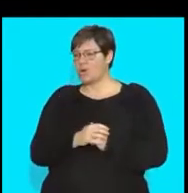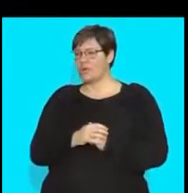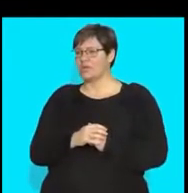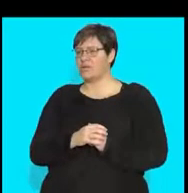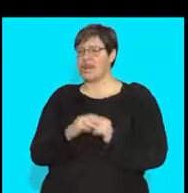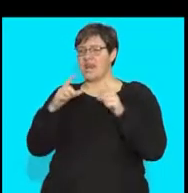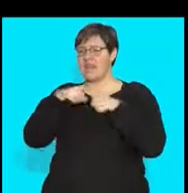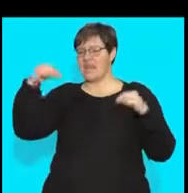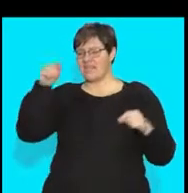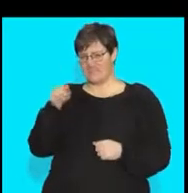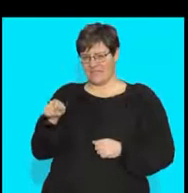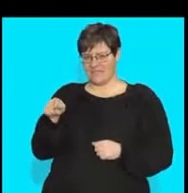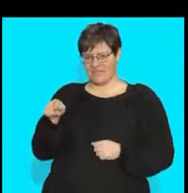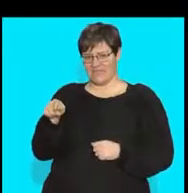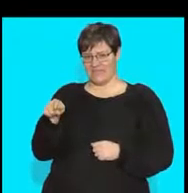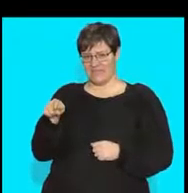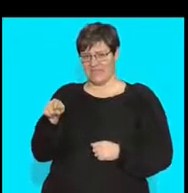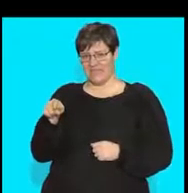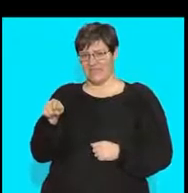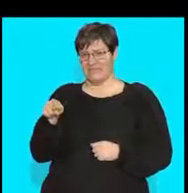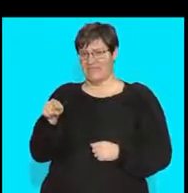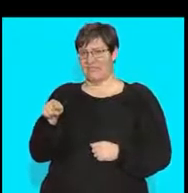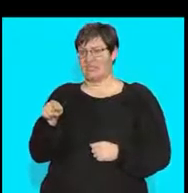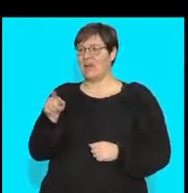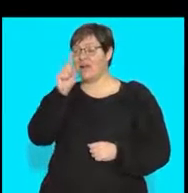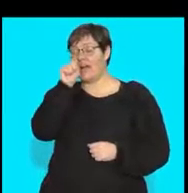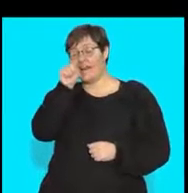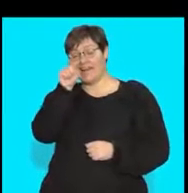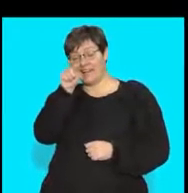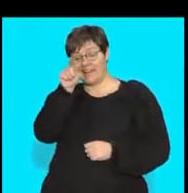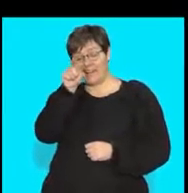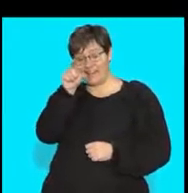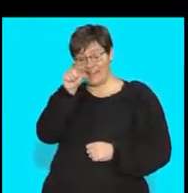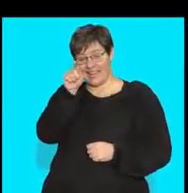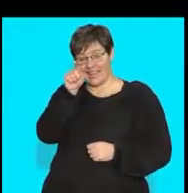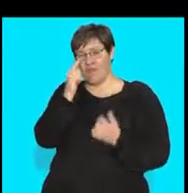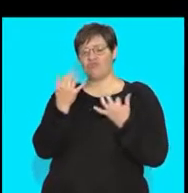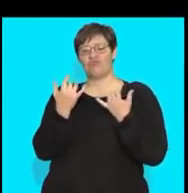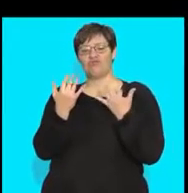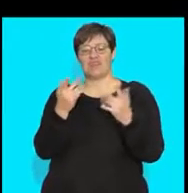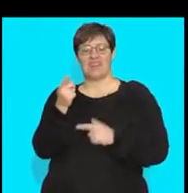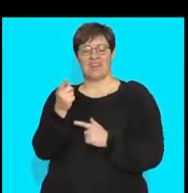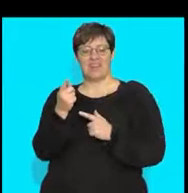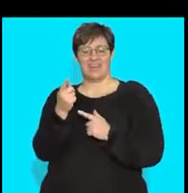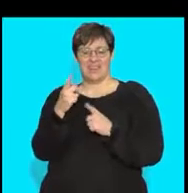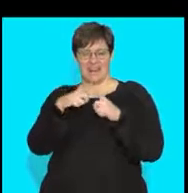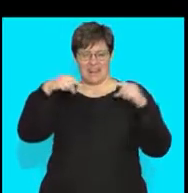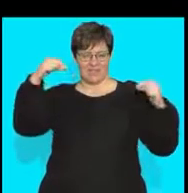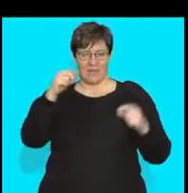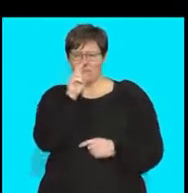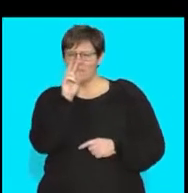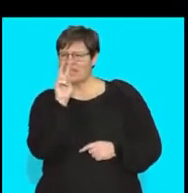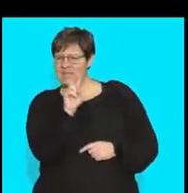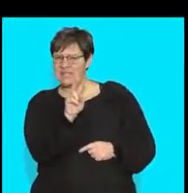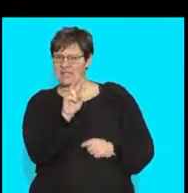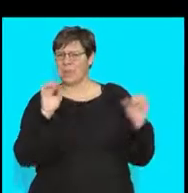when I go to the leaf, the one that you see, all right, is the green one. But I don't know if